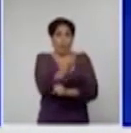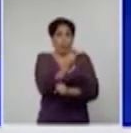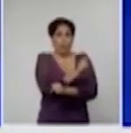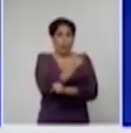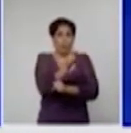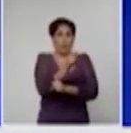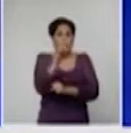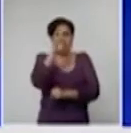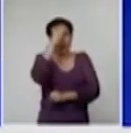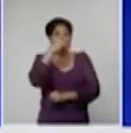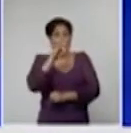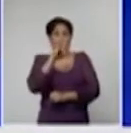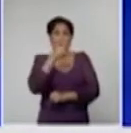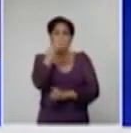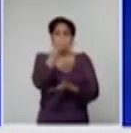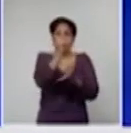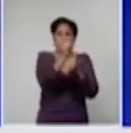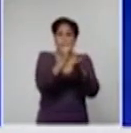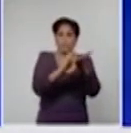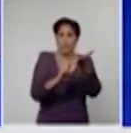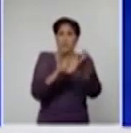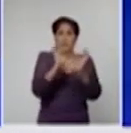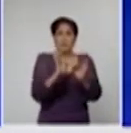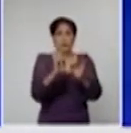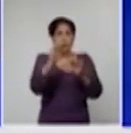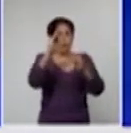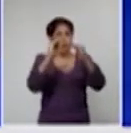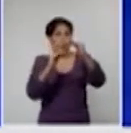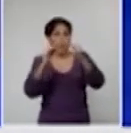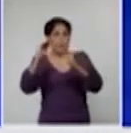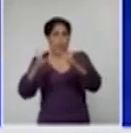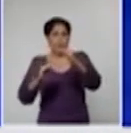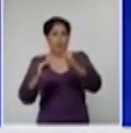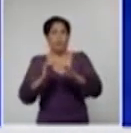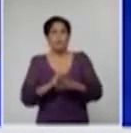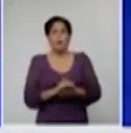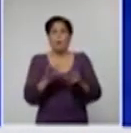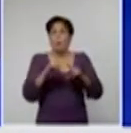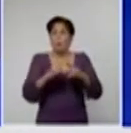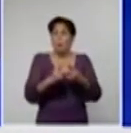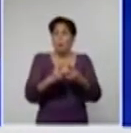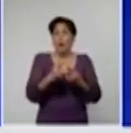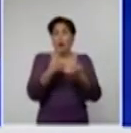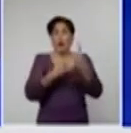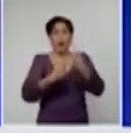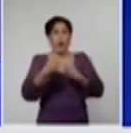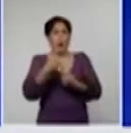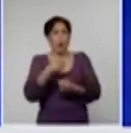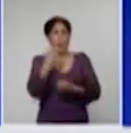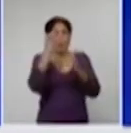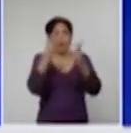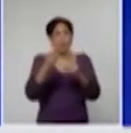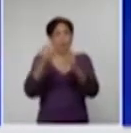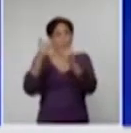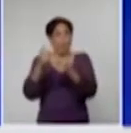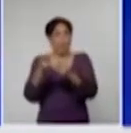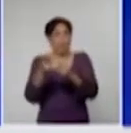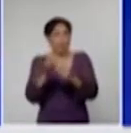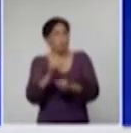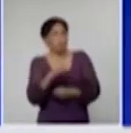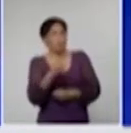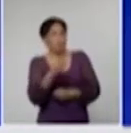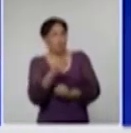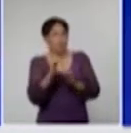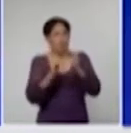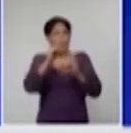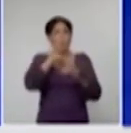just some people contend that the virus is changing, that it is less aggressive. We don't